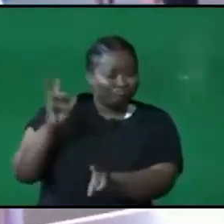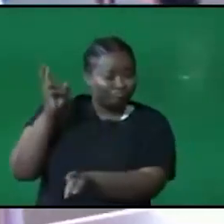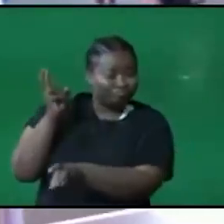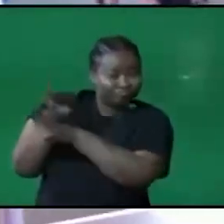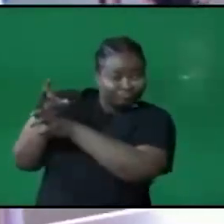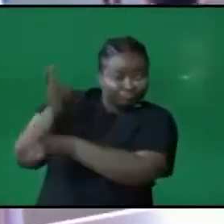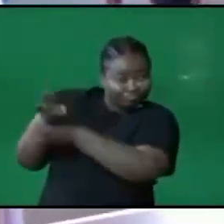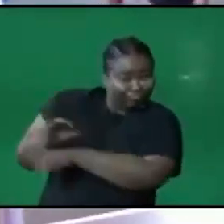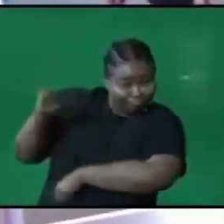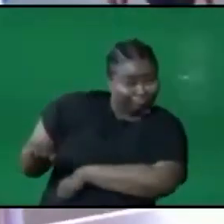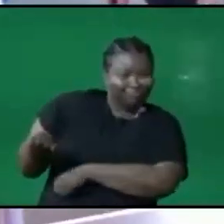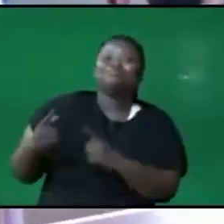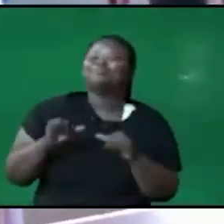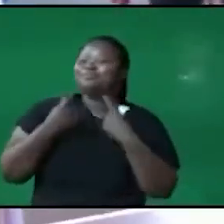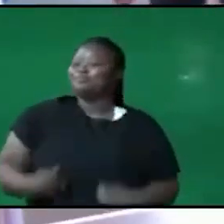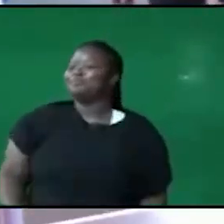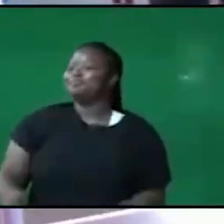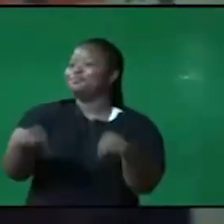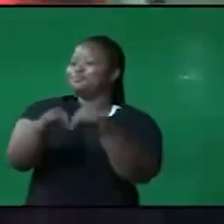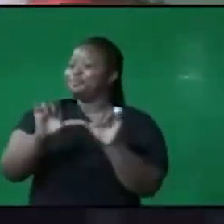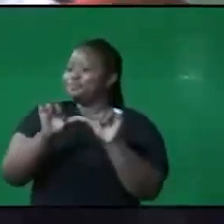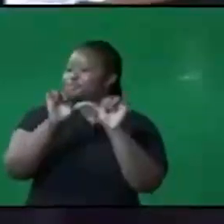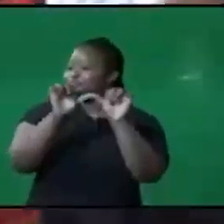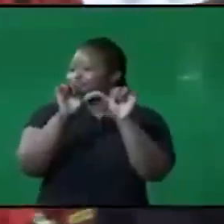Kubi, kubio.